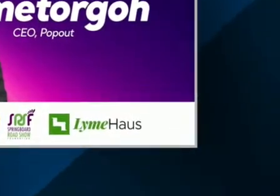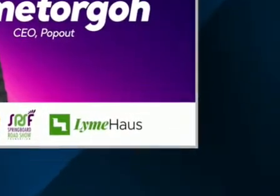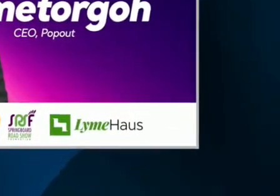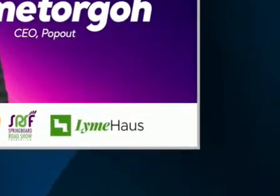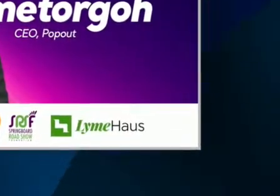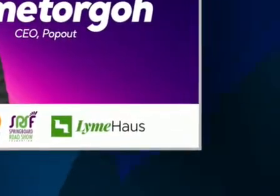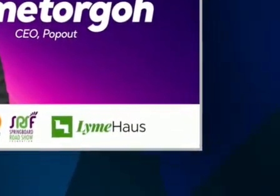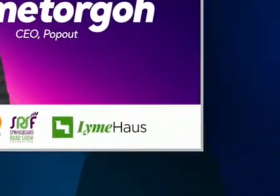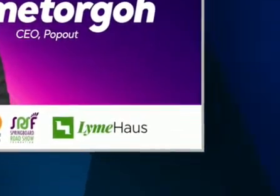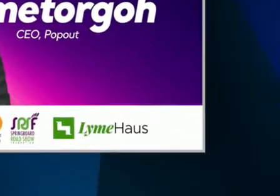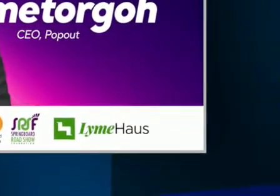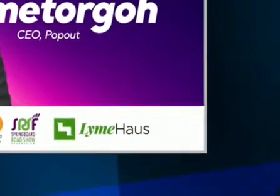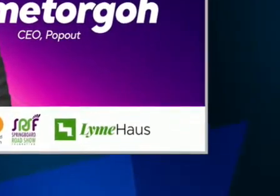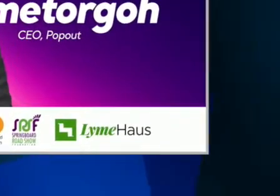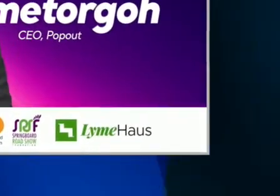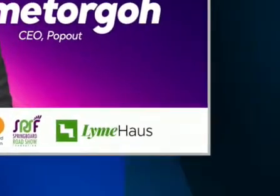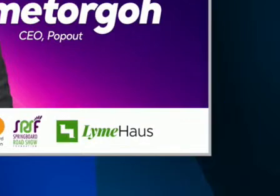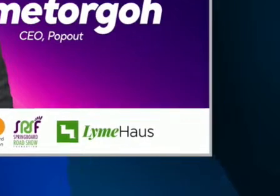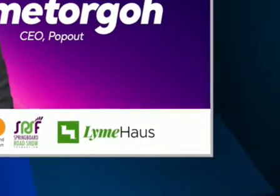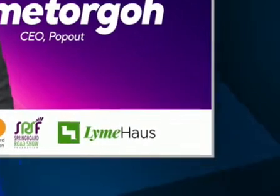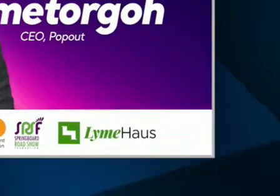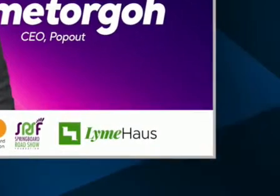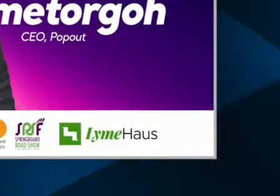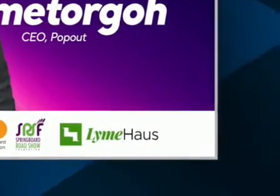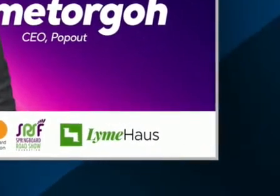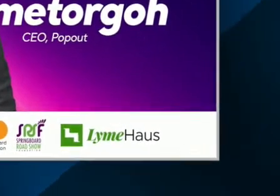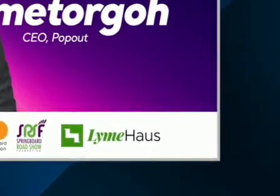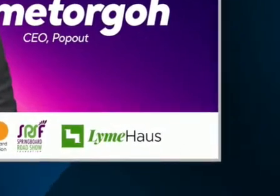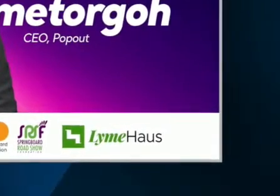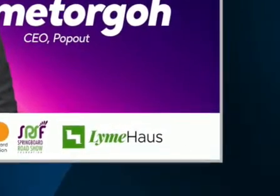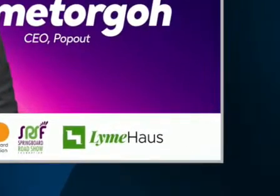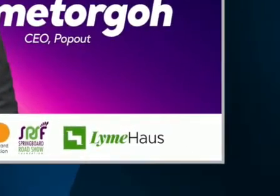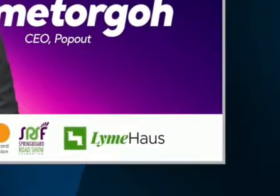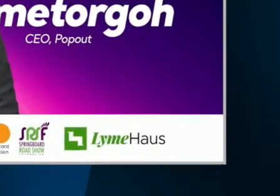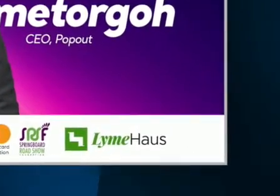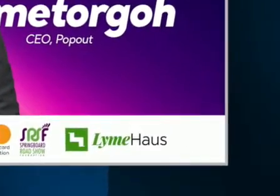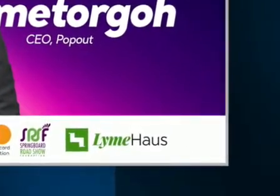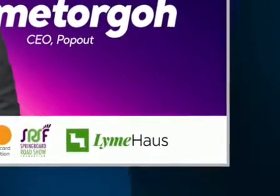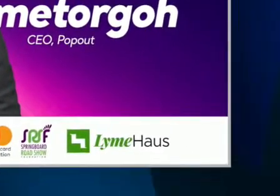applause, welcome, Maximus Ametorgoh.